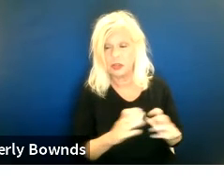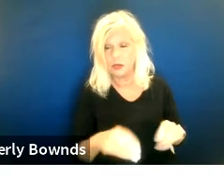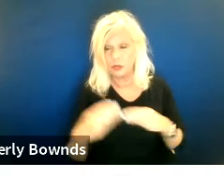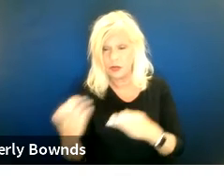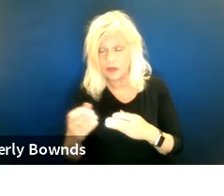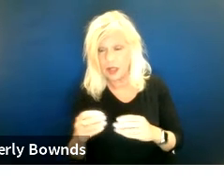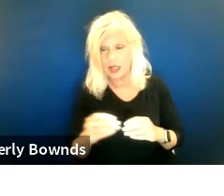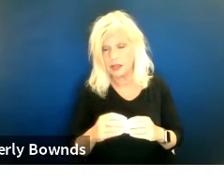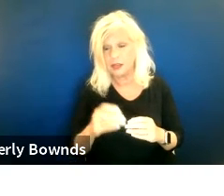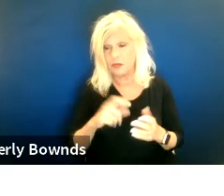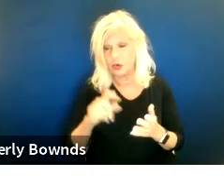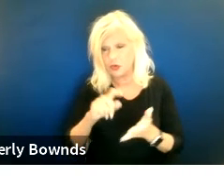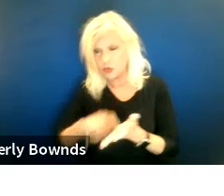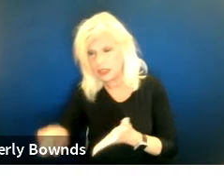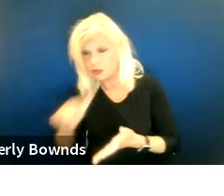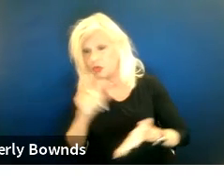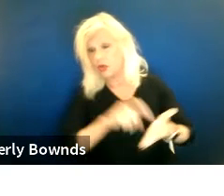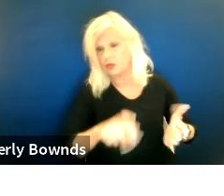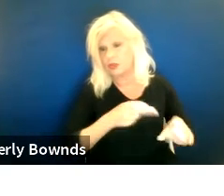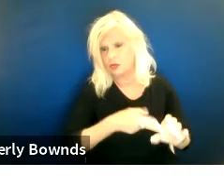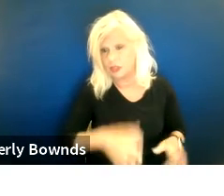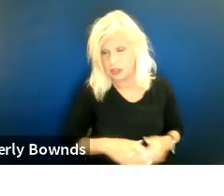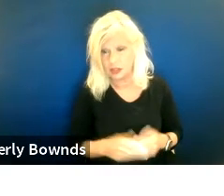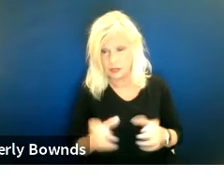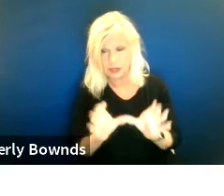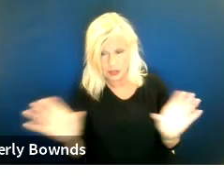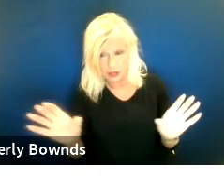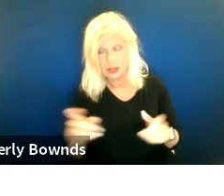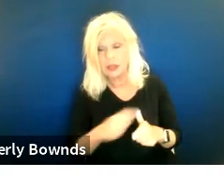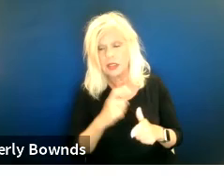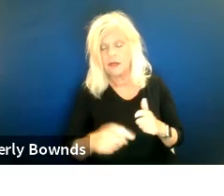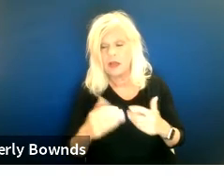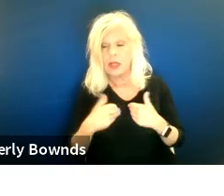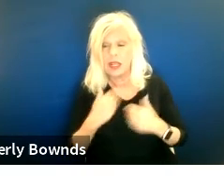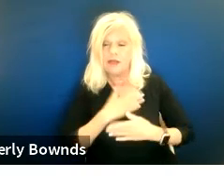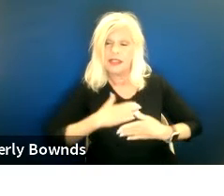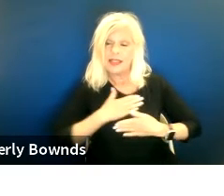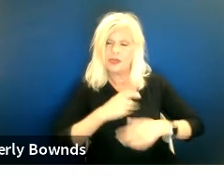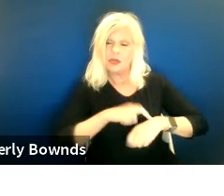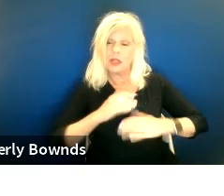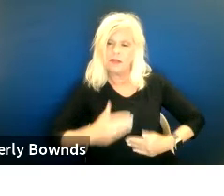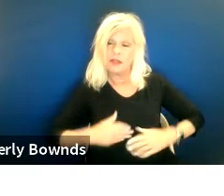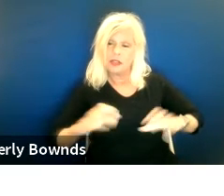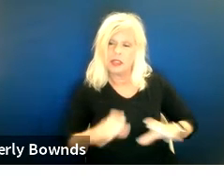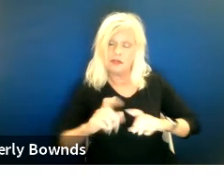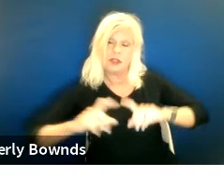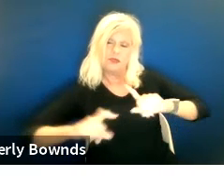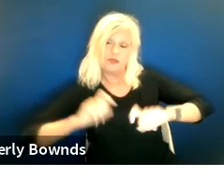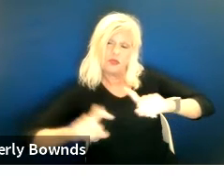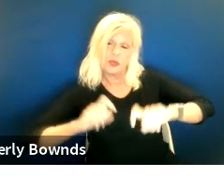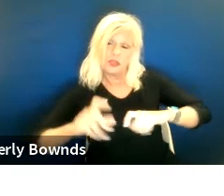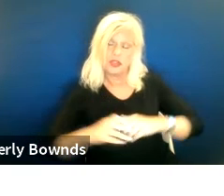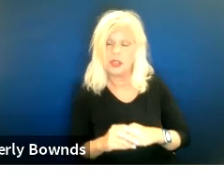research and non-research participants. And then we are having the Godin Leisure Time Physical Activity Questionnaire that's